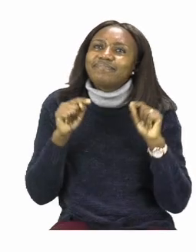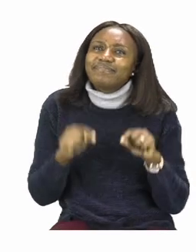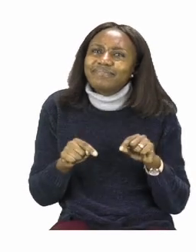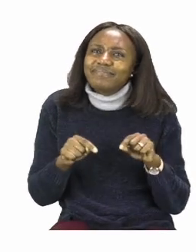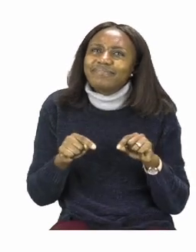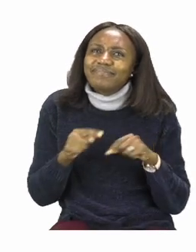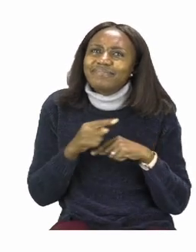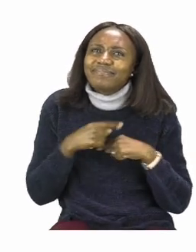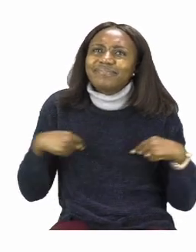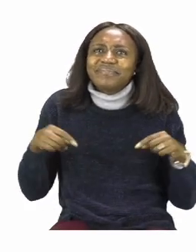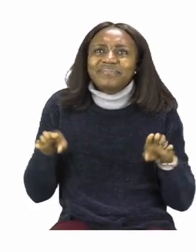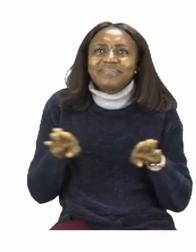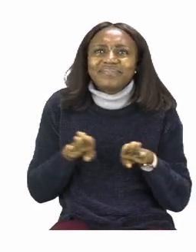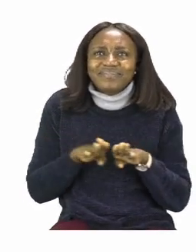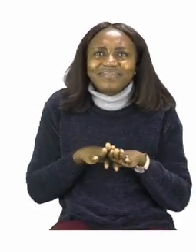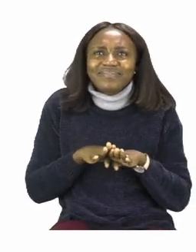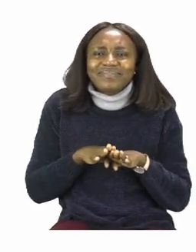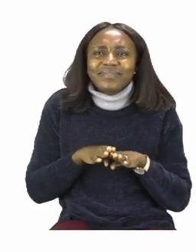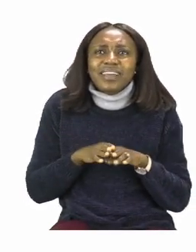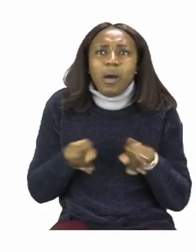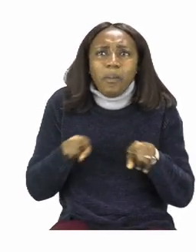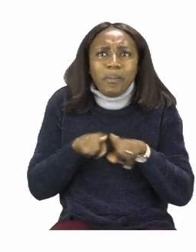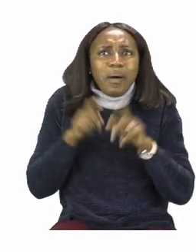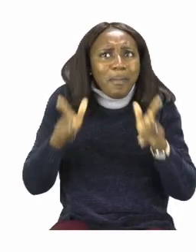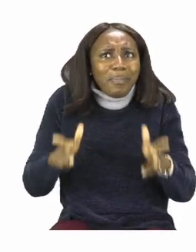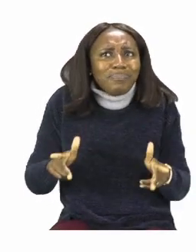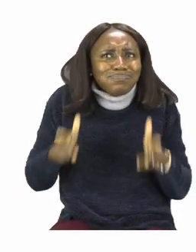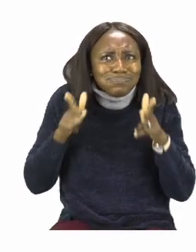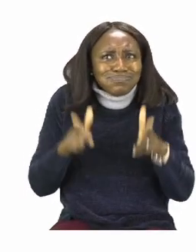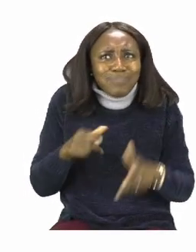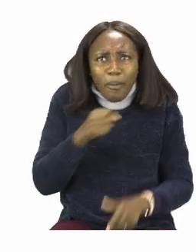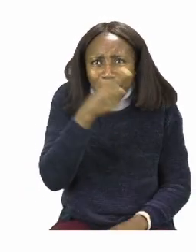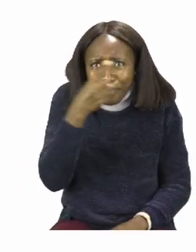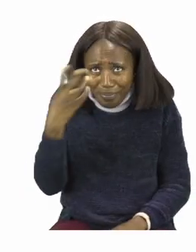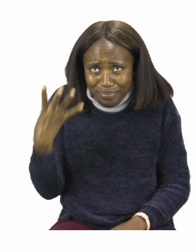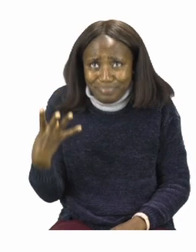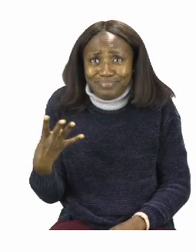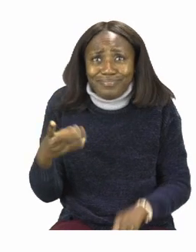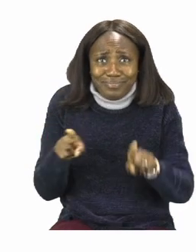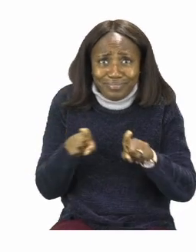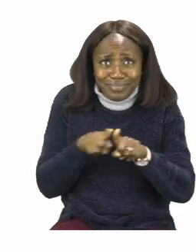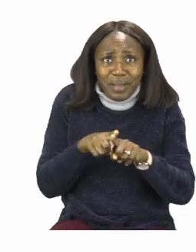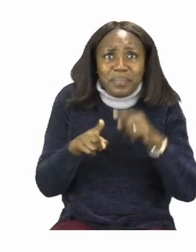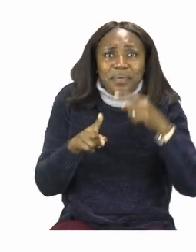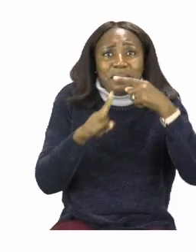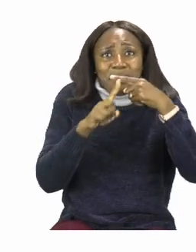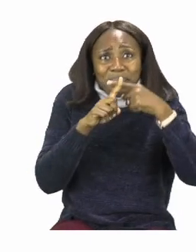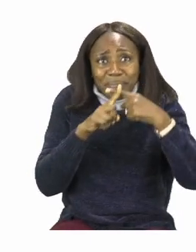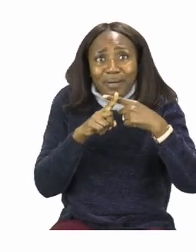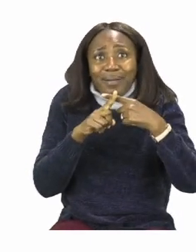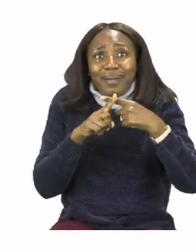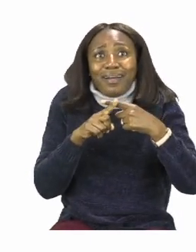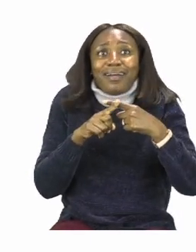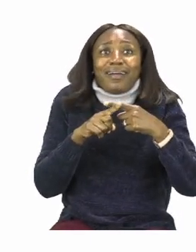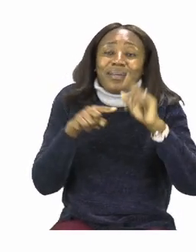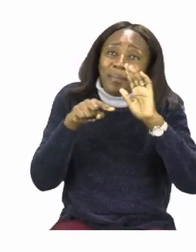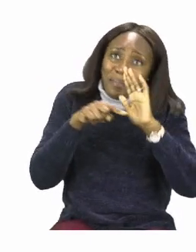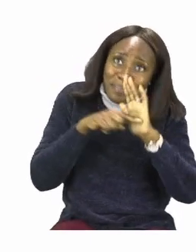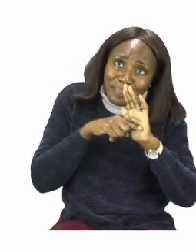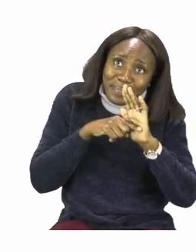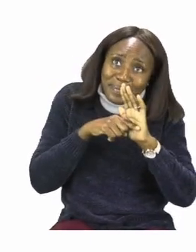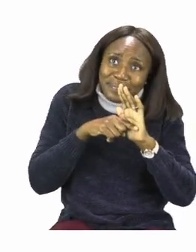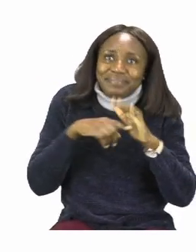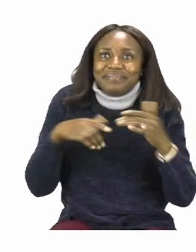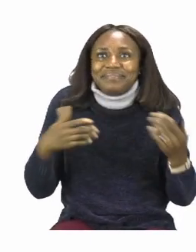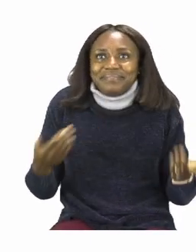to be completing a train sum. Yay! Now, everybody loves trains. So